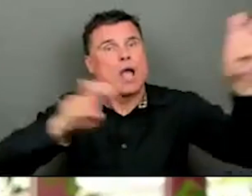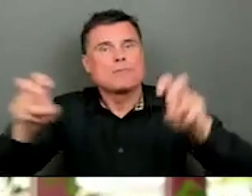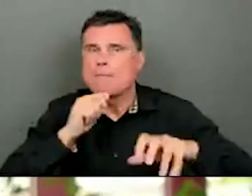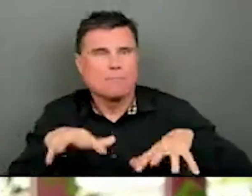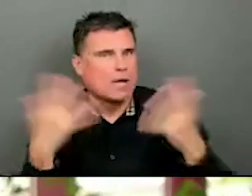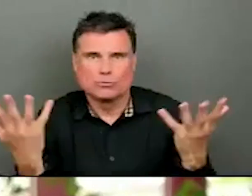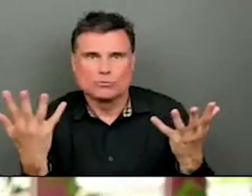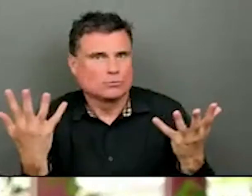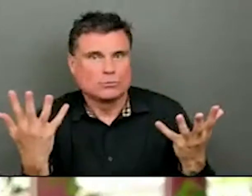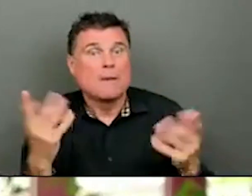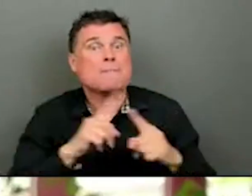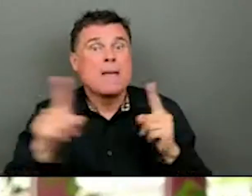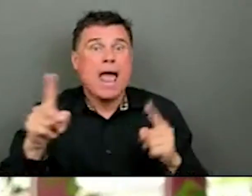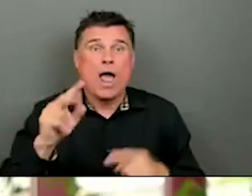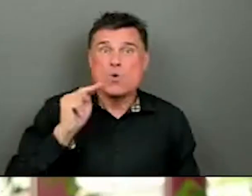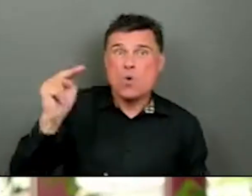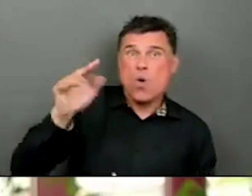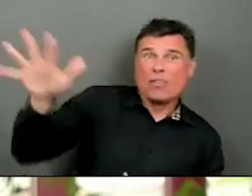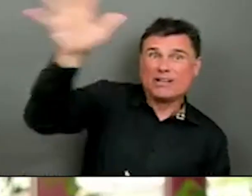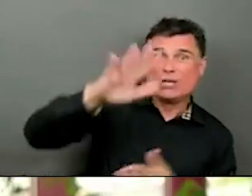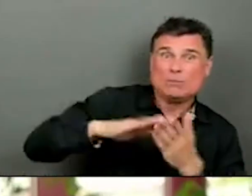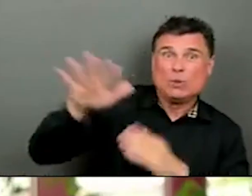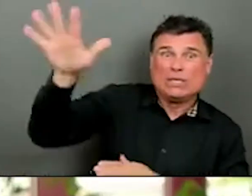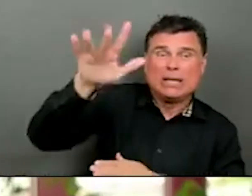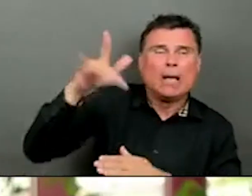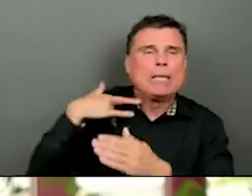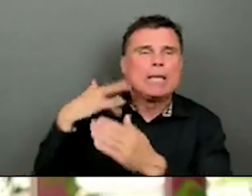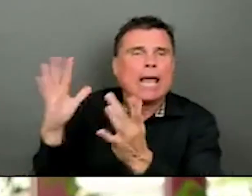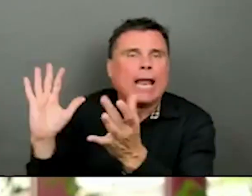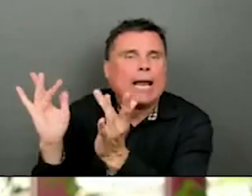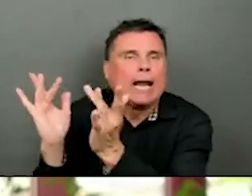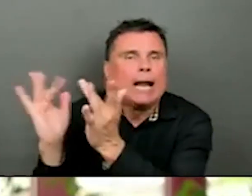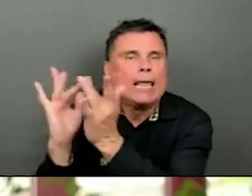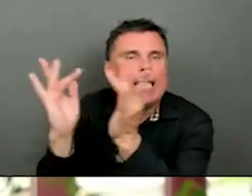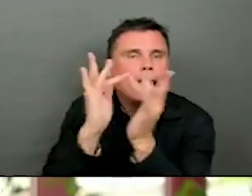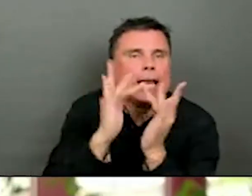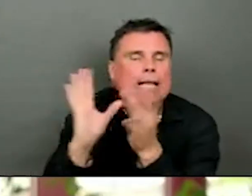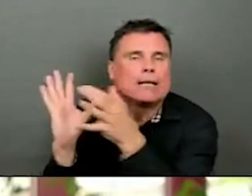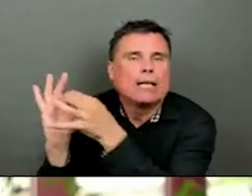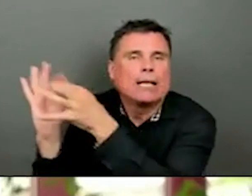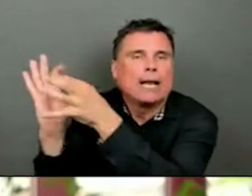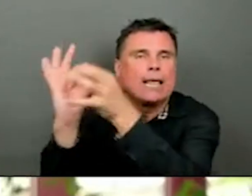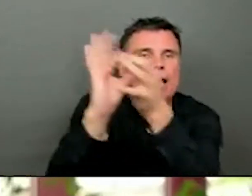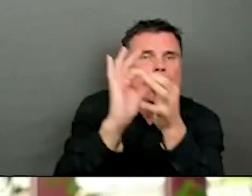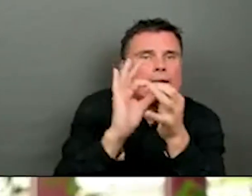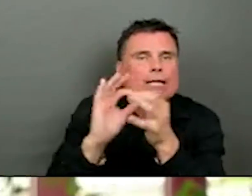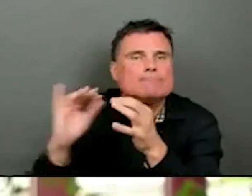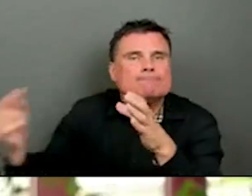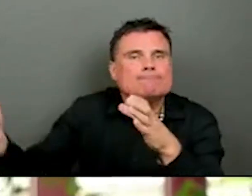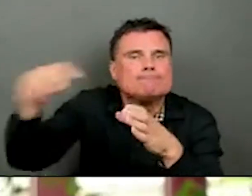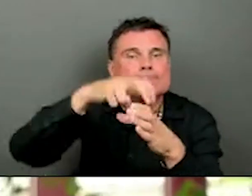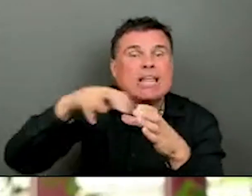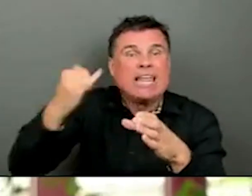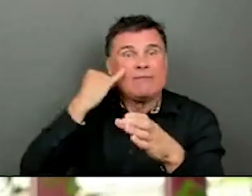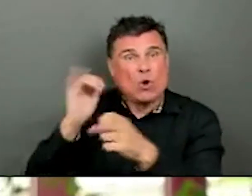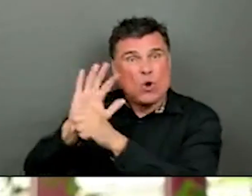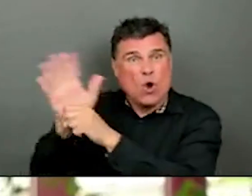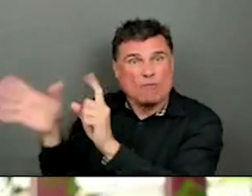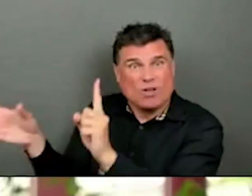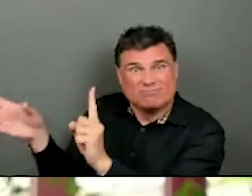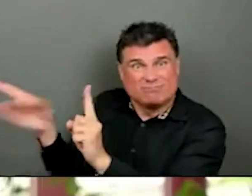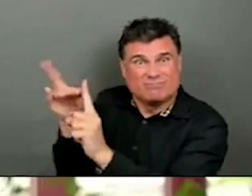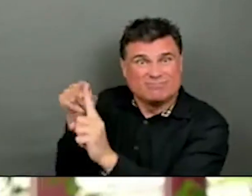across the north are very connected. And as we have seen, if the unwelcome guest of COVID-19 enters a